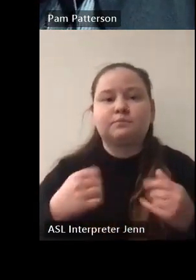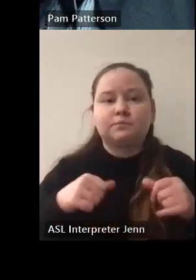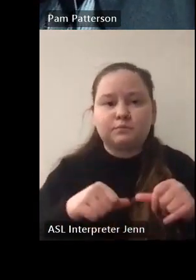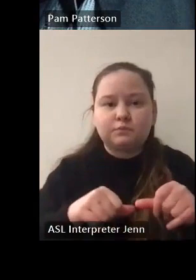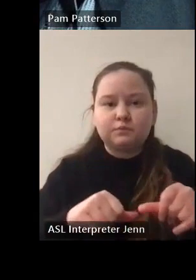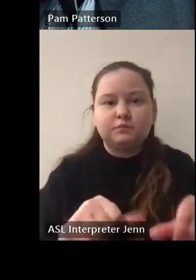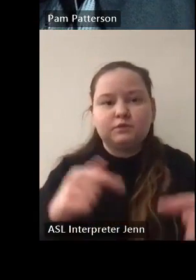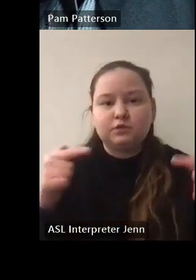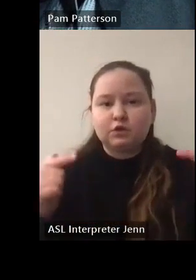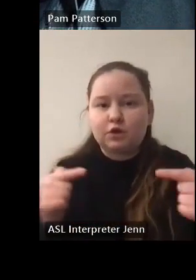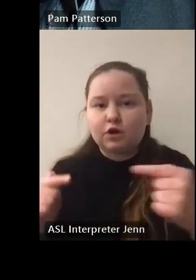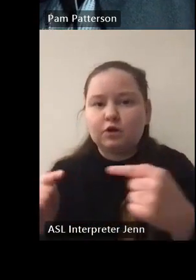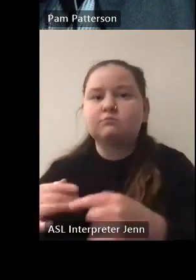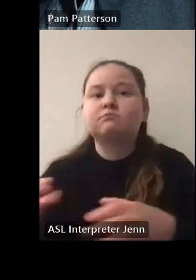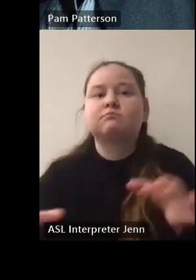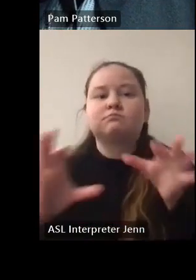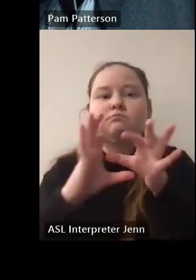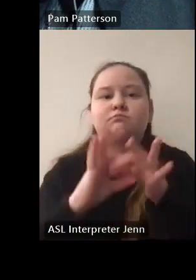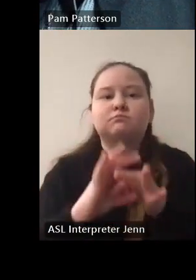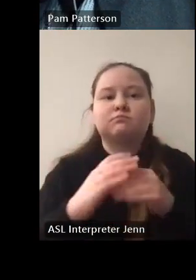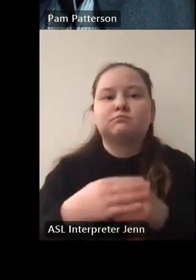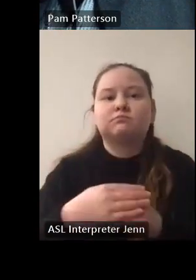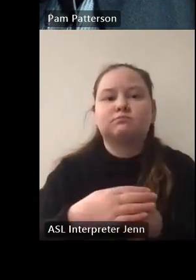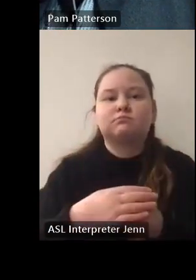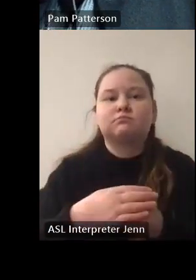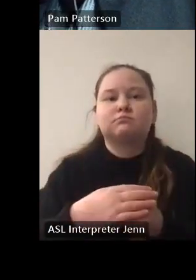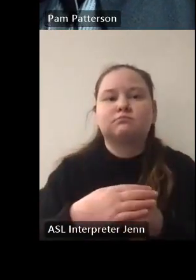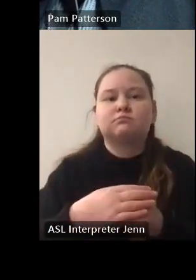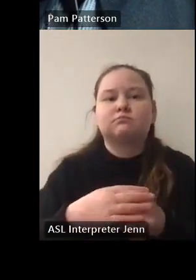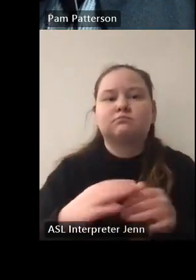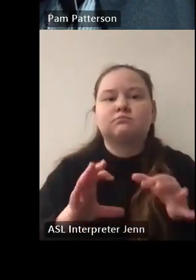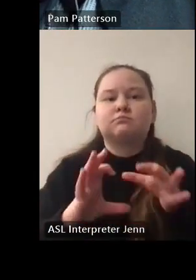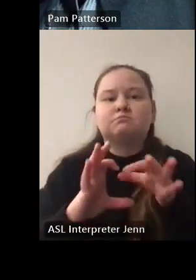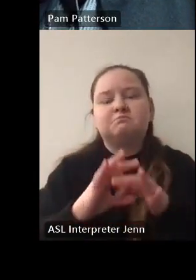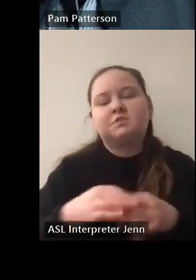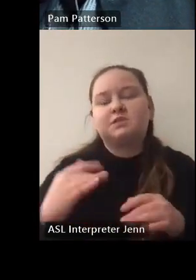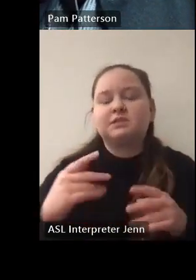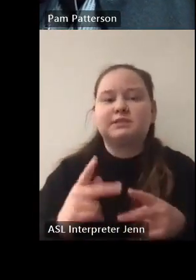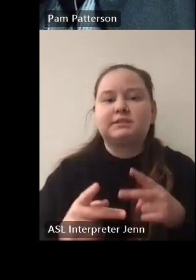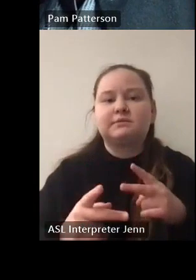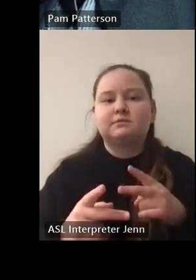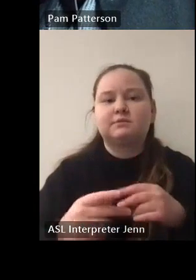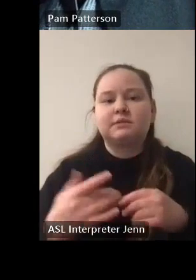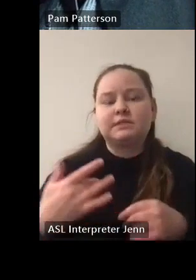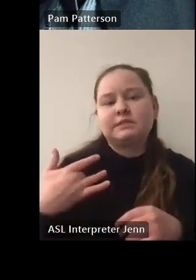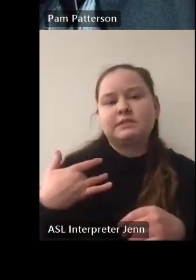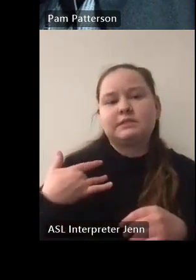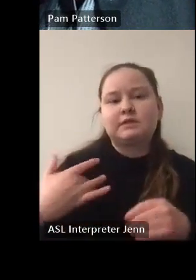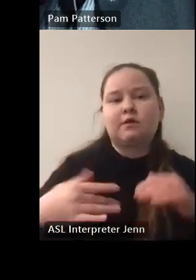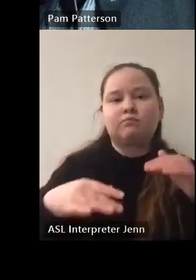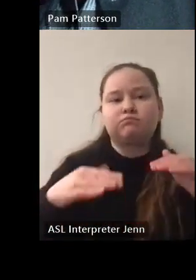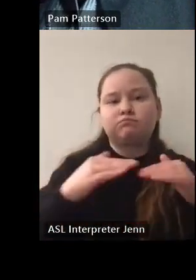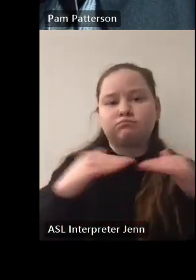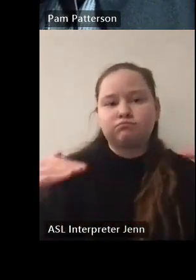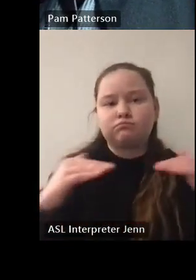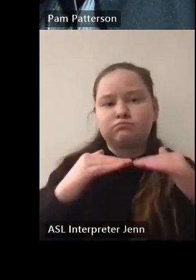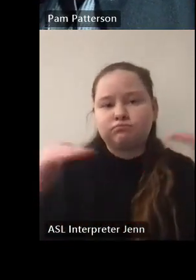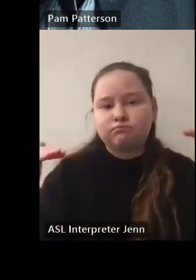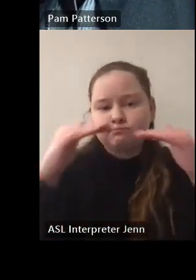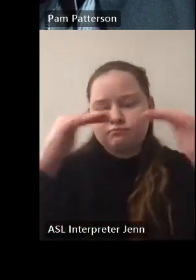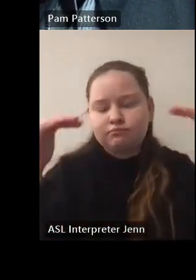minds to be restricted to the confines of traditional gallery standards, we're building a space that represents a continuum